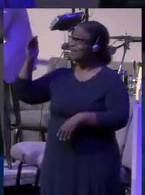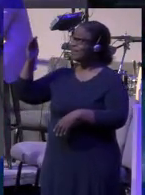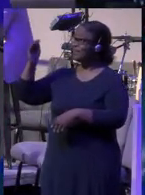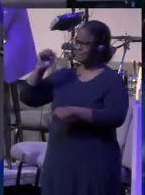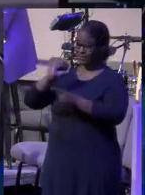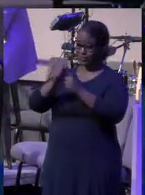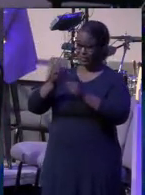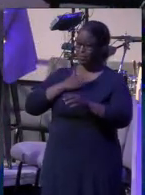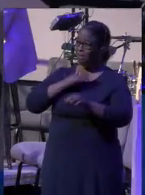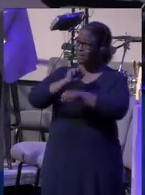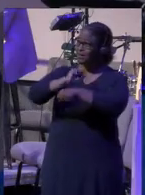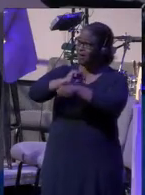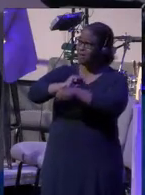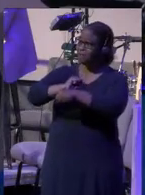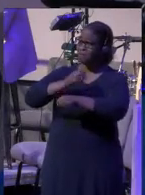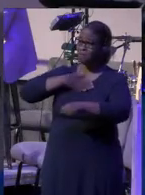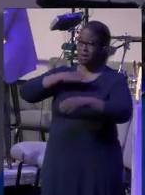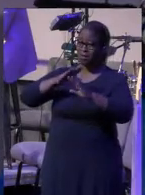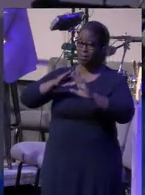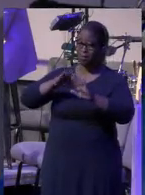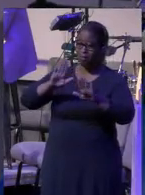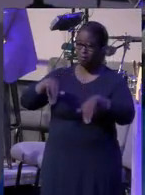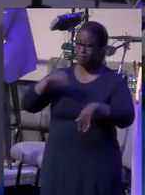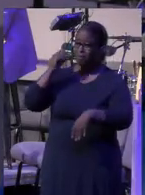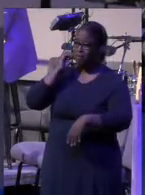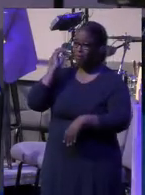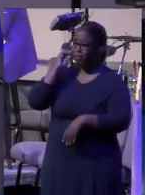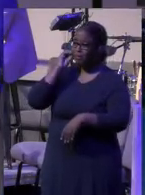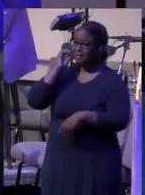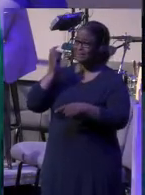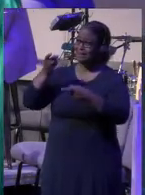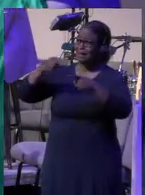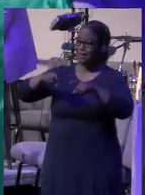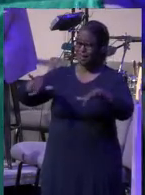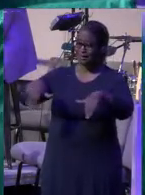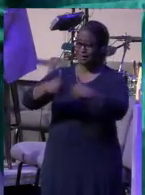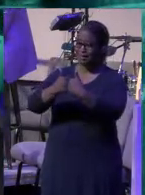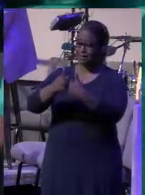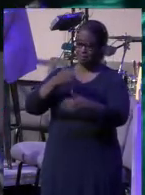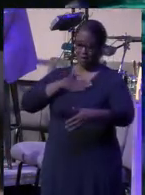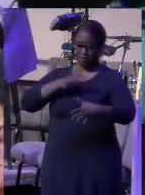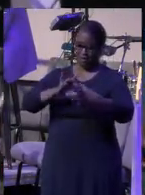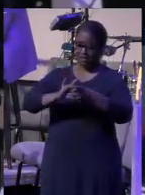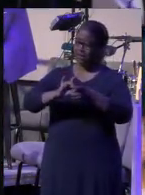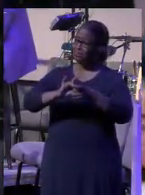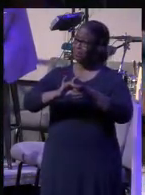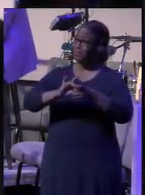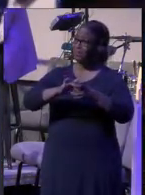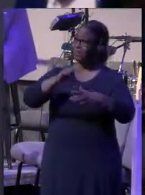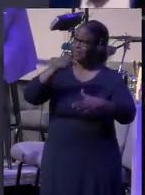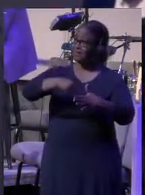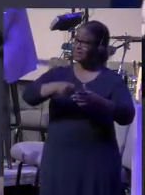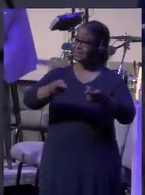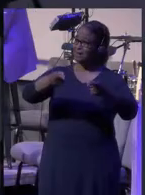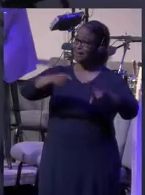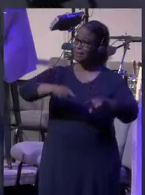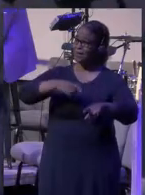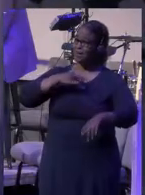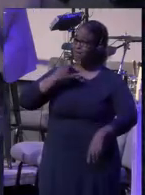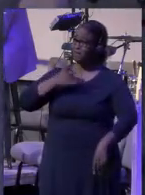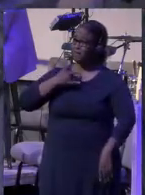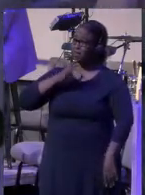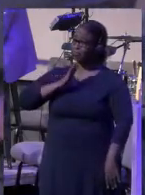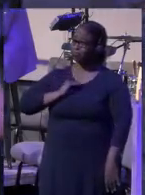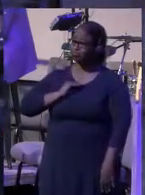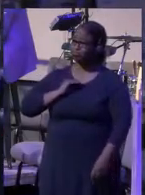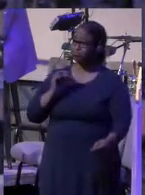And this thing that's going on in my home, God, is challenging. Lord, in my relationship, I'm weary with